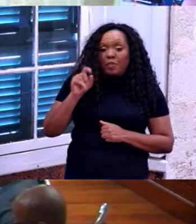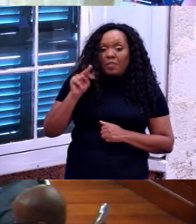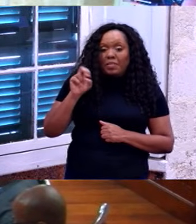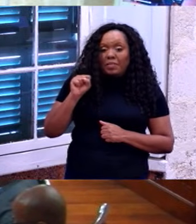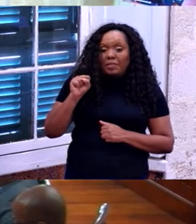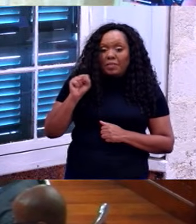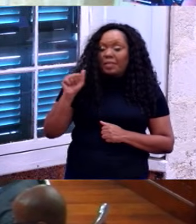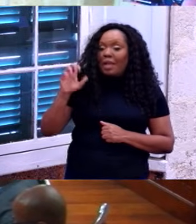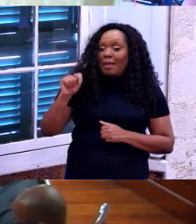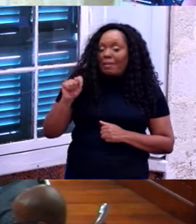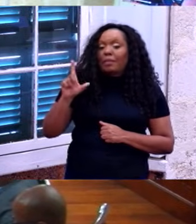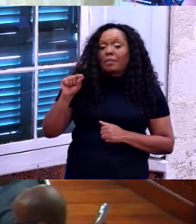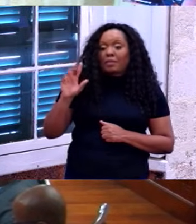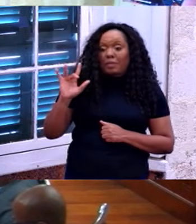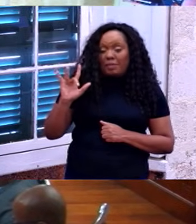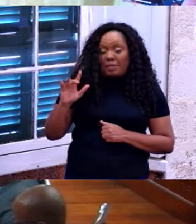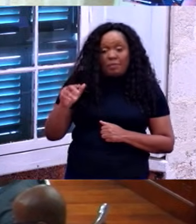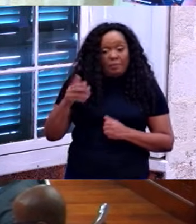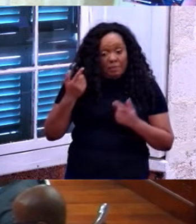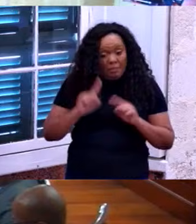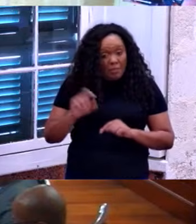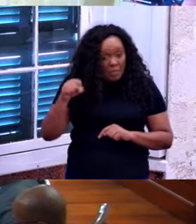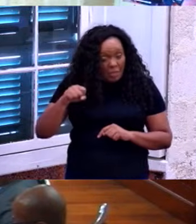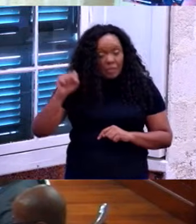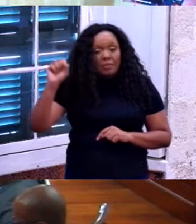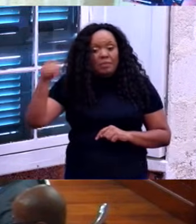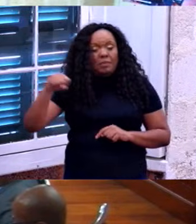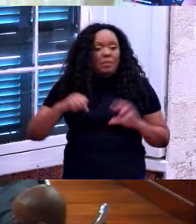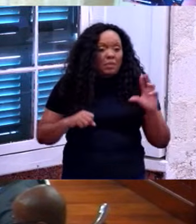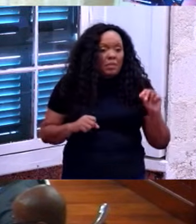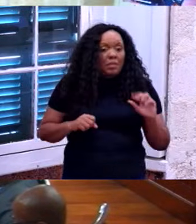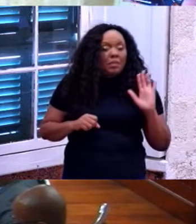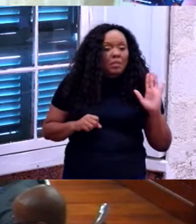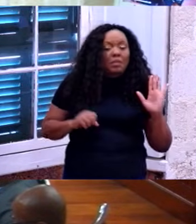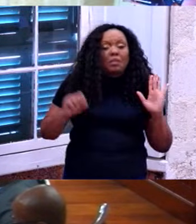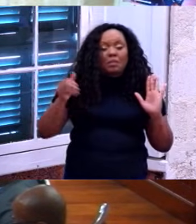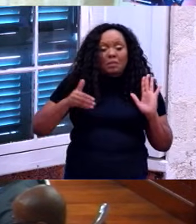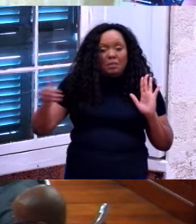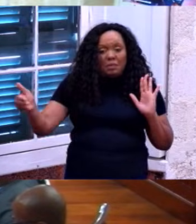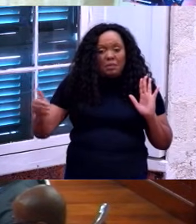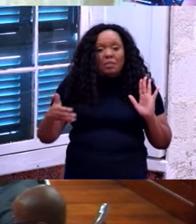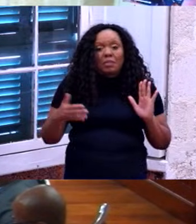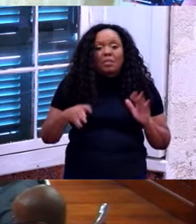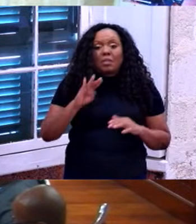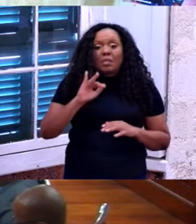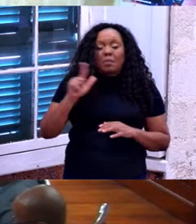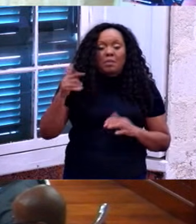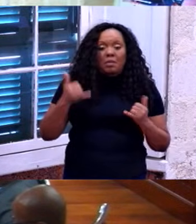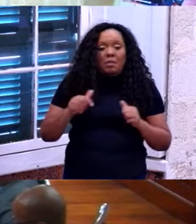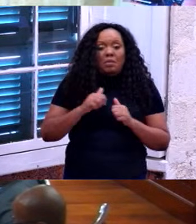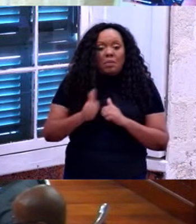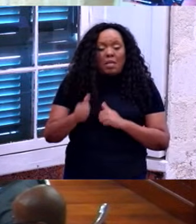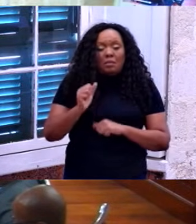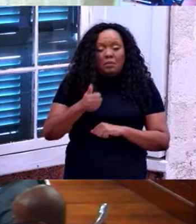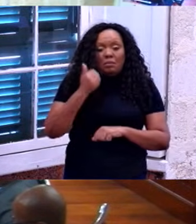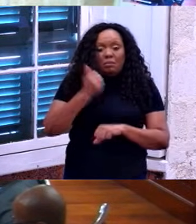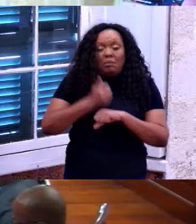honorable senators in favor please say aye? Those against please say no. The things the ayes have it, this bill is now passed and so